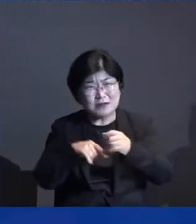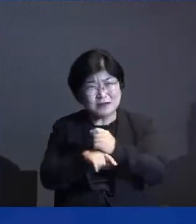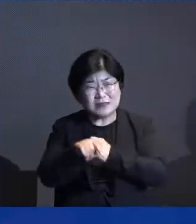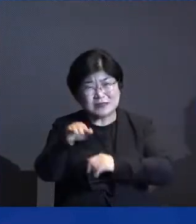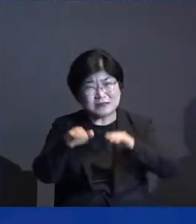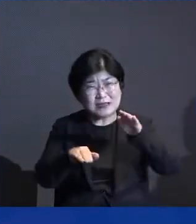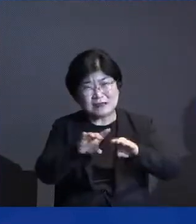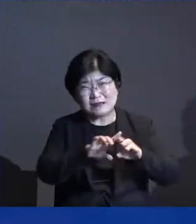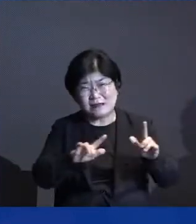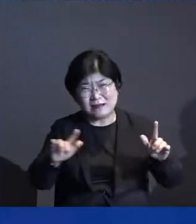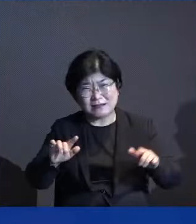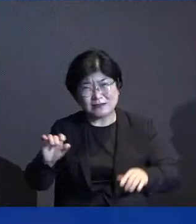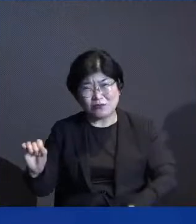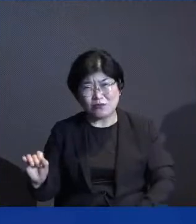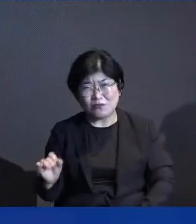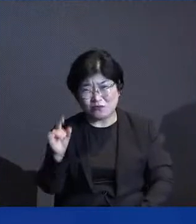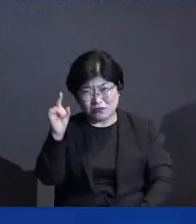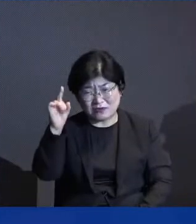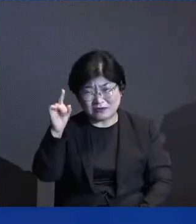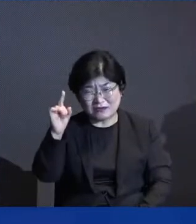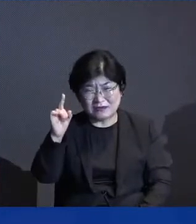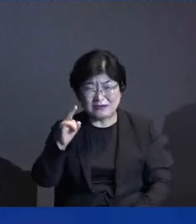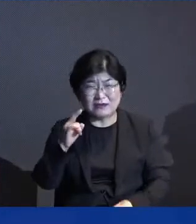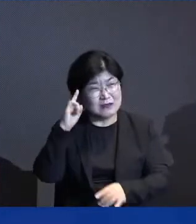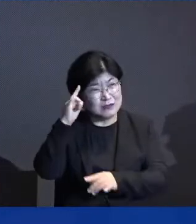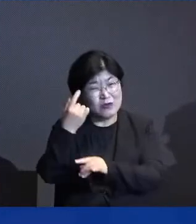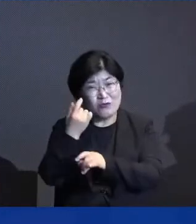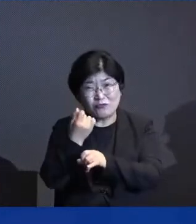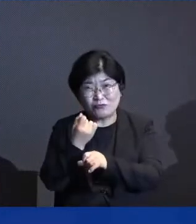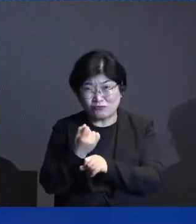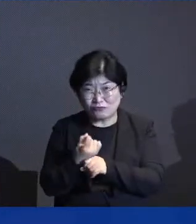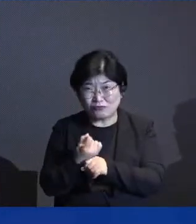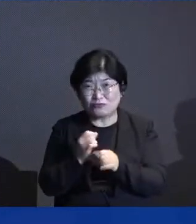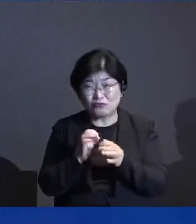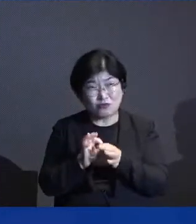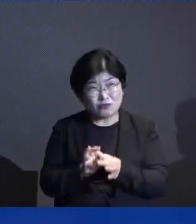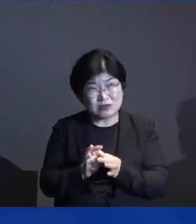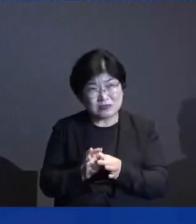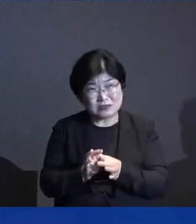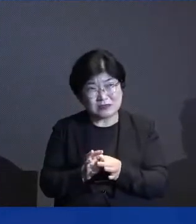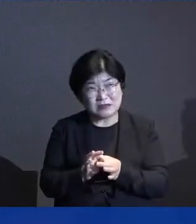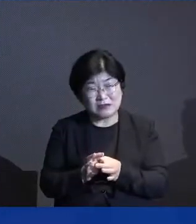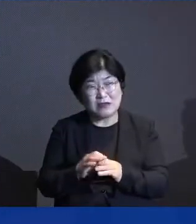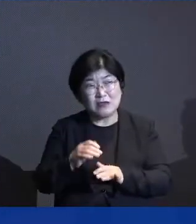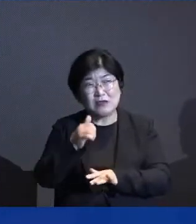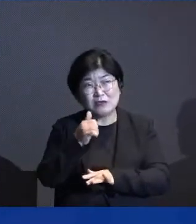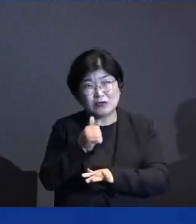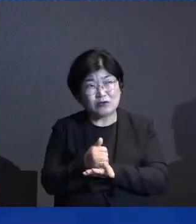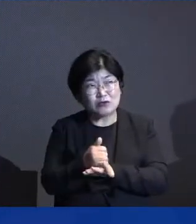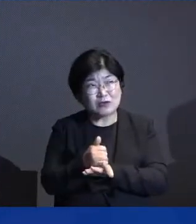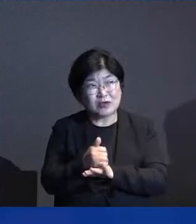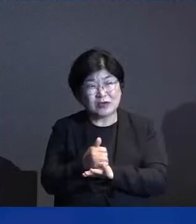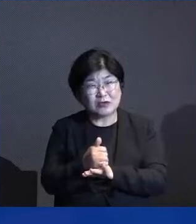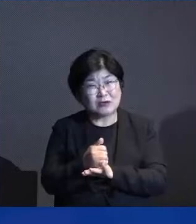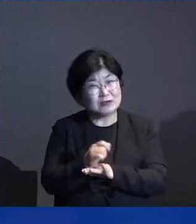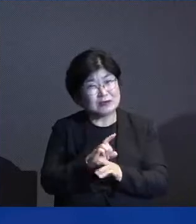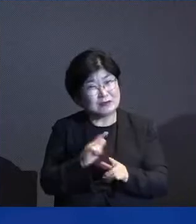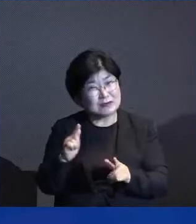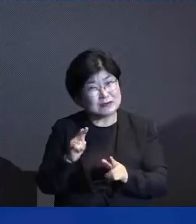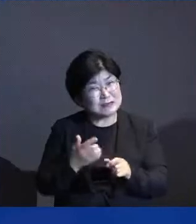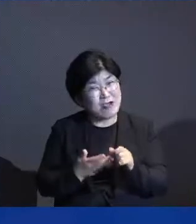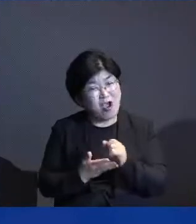not centered as a variable in the study, but are instead inferred as